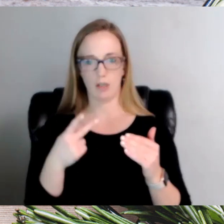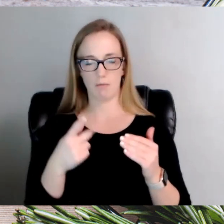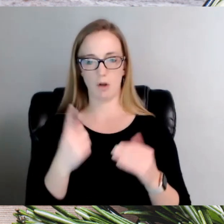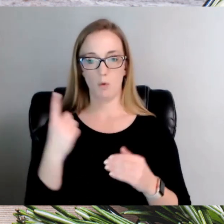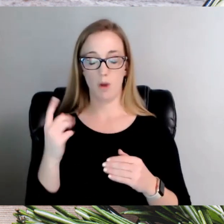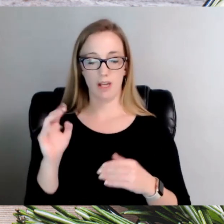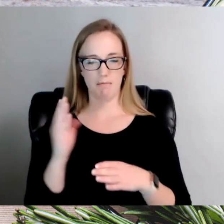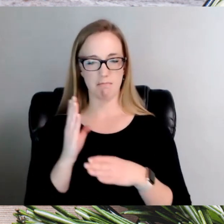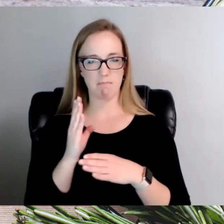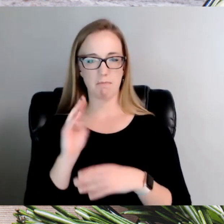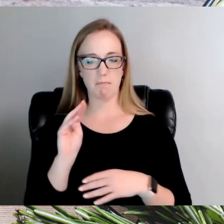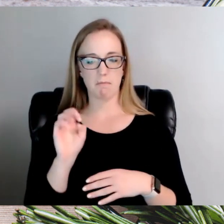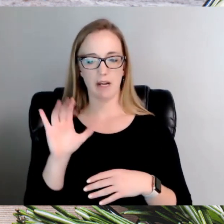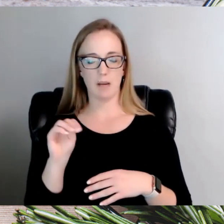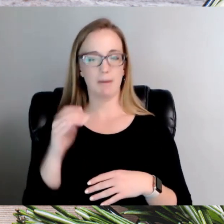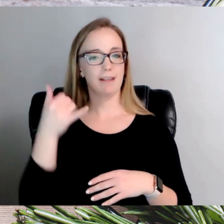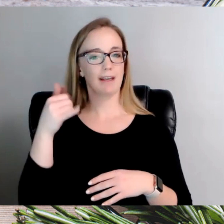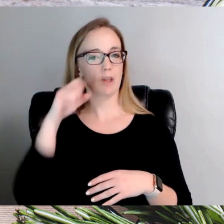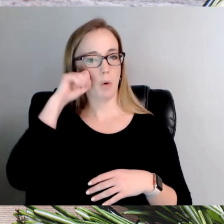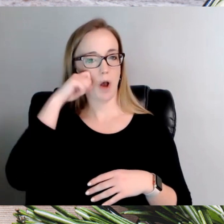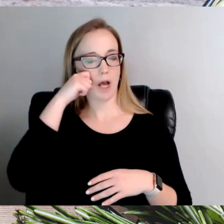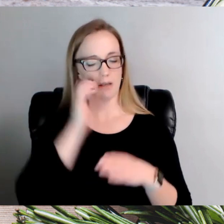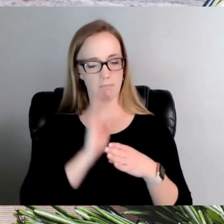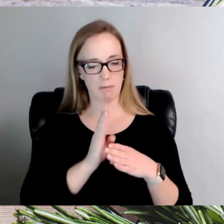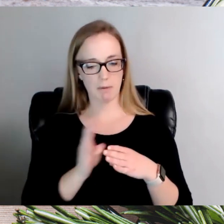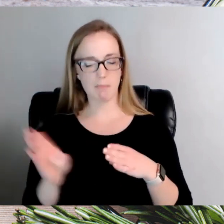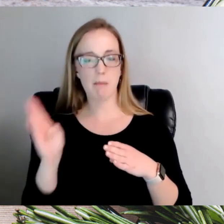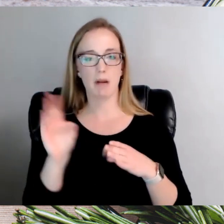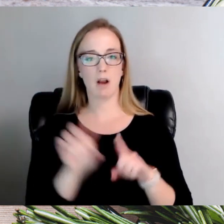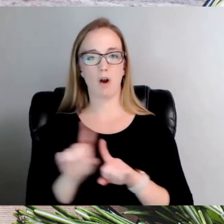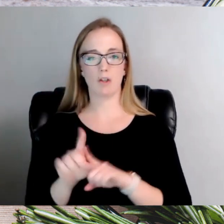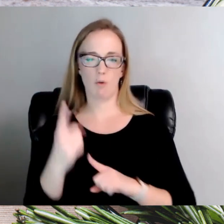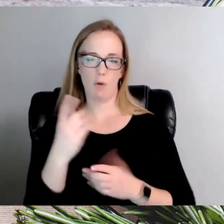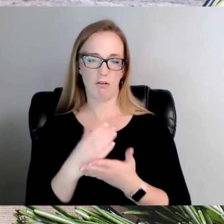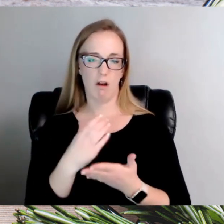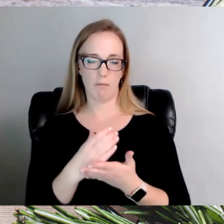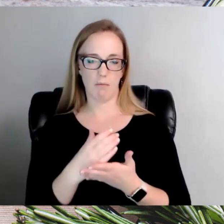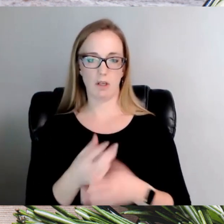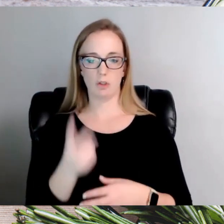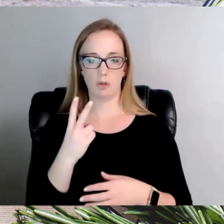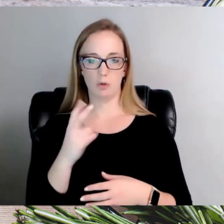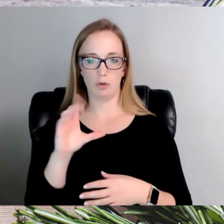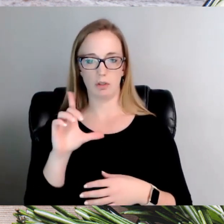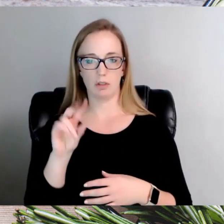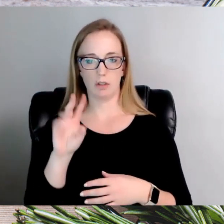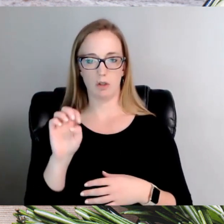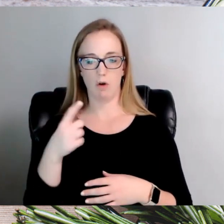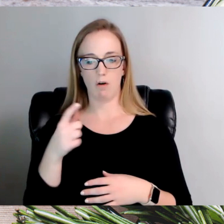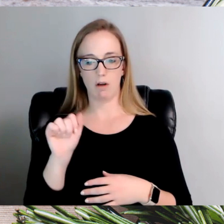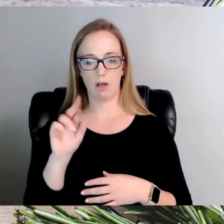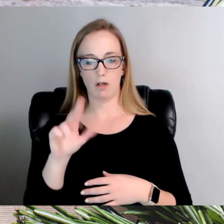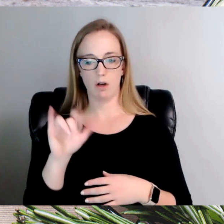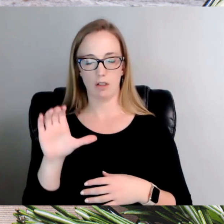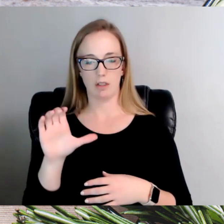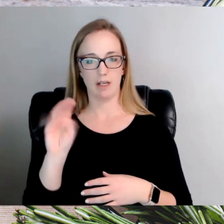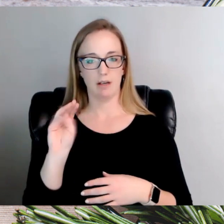yellow onion, diced, also equals about 1 cup, 2 cloves of garlic minced, a half a